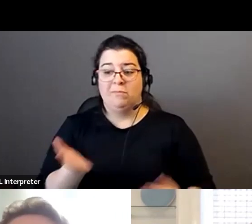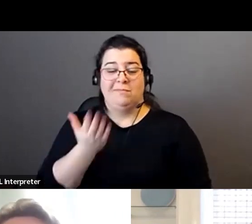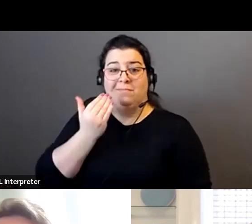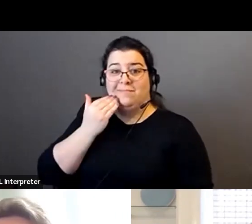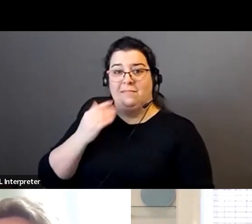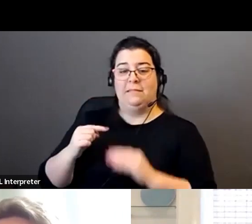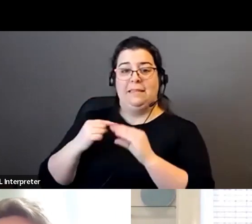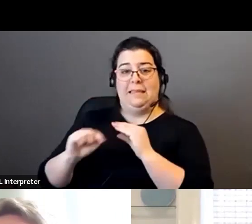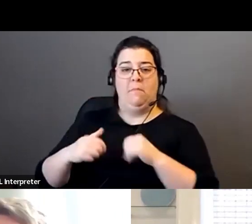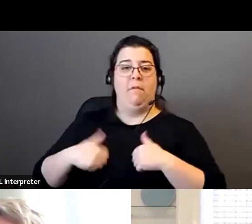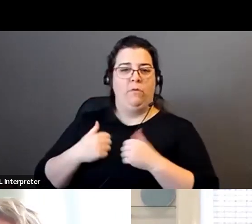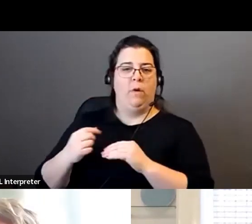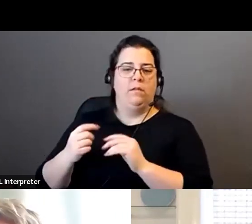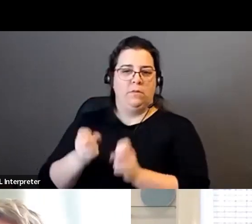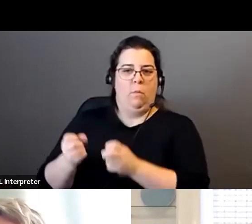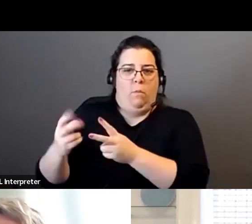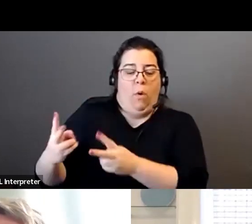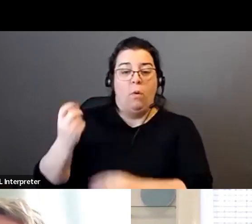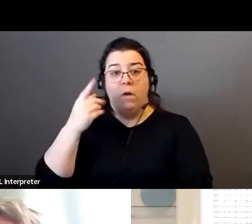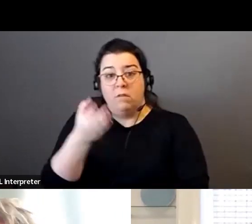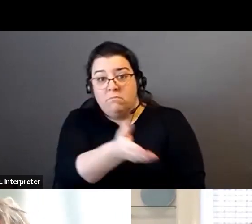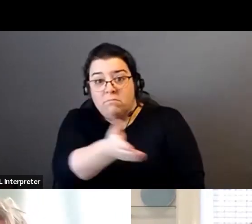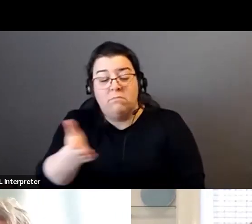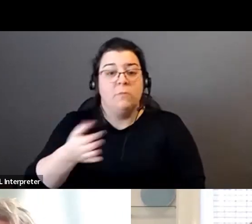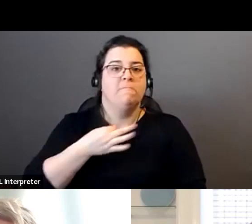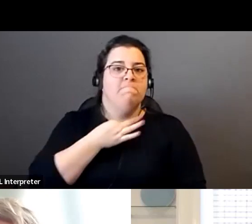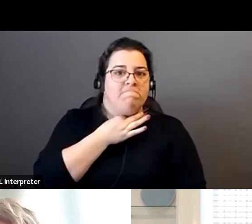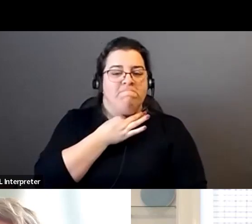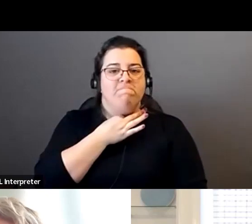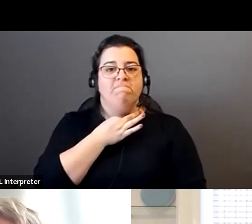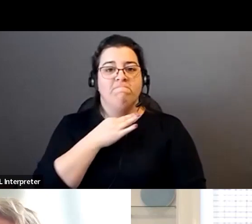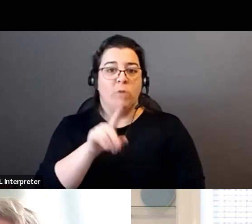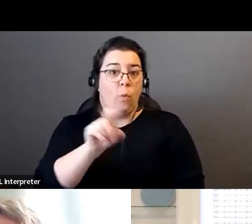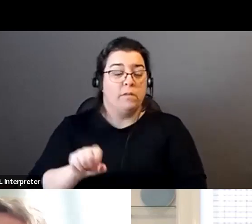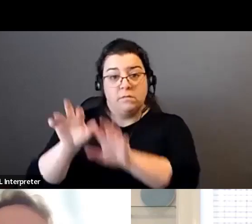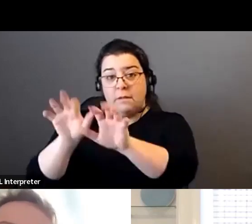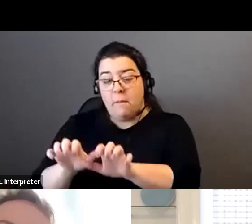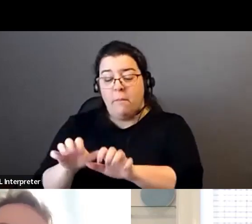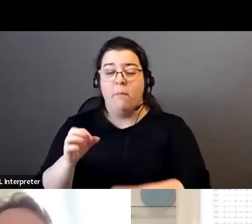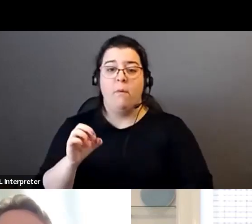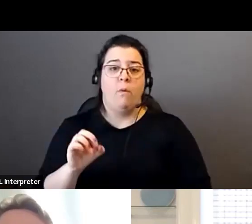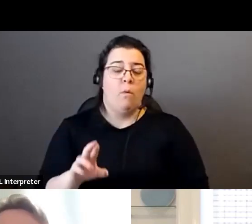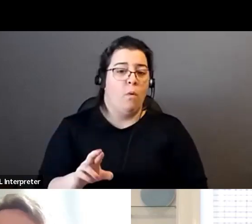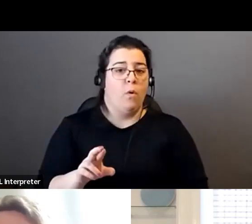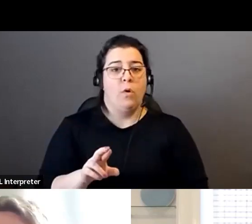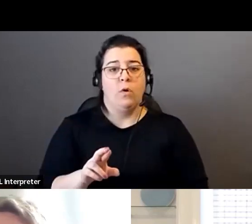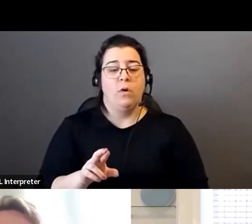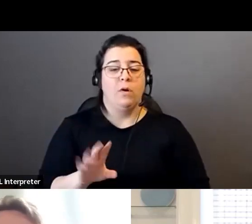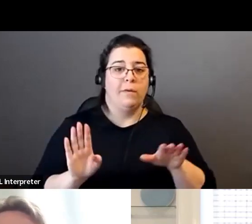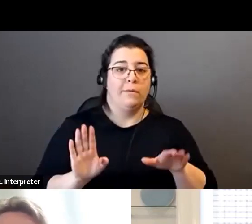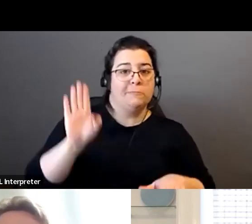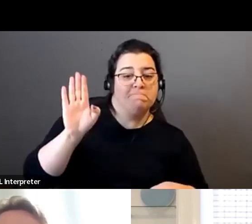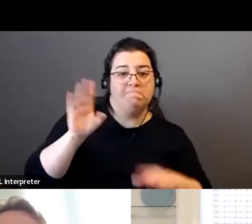able to get in touch with him, but is there anybody else out there that would like to, whether pop their question into the chat, I'd be happy to ask on your behalf, or you can